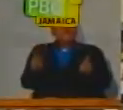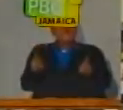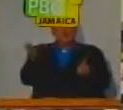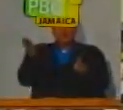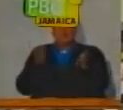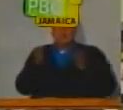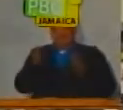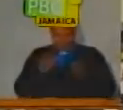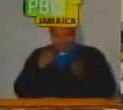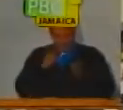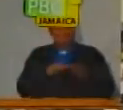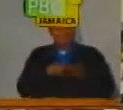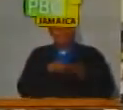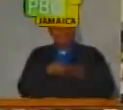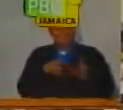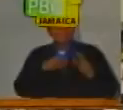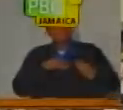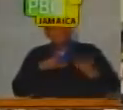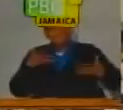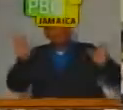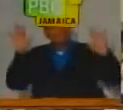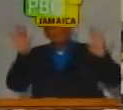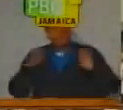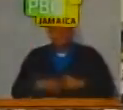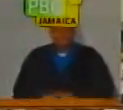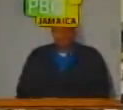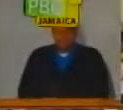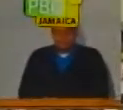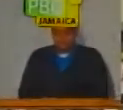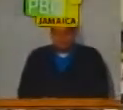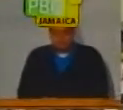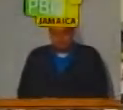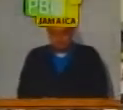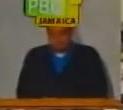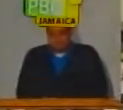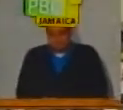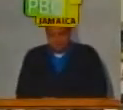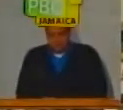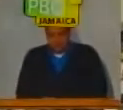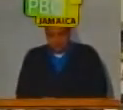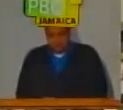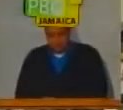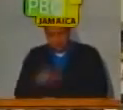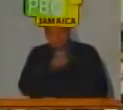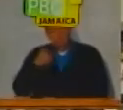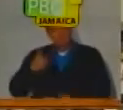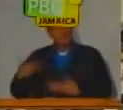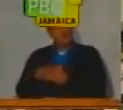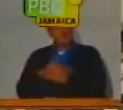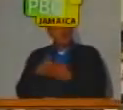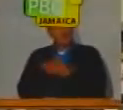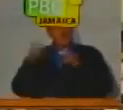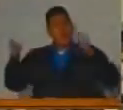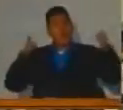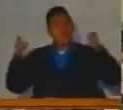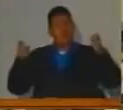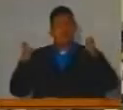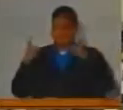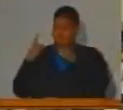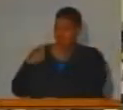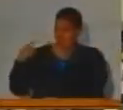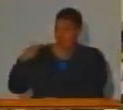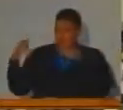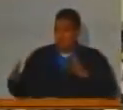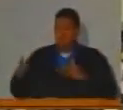were in, they were accepted. Members of this new administration, as well as the